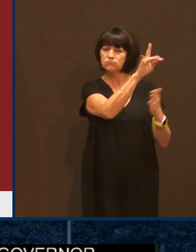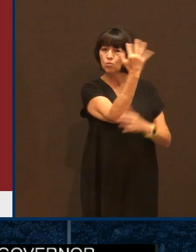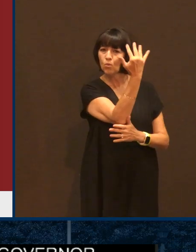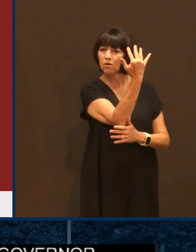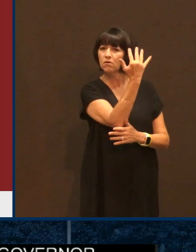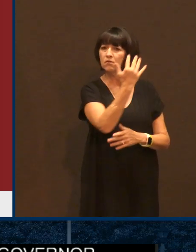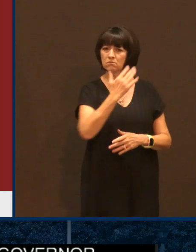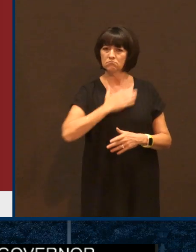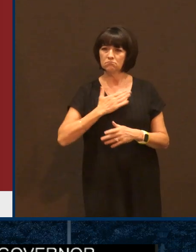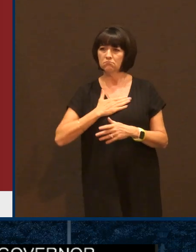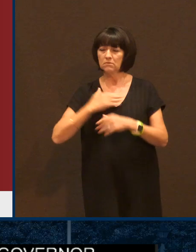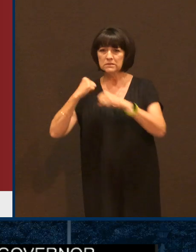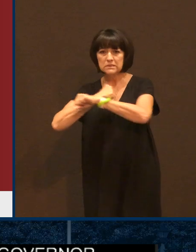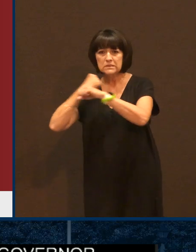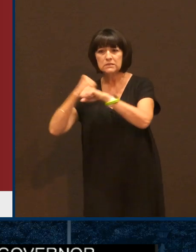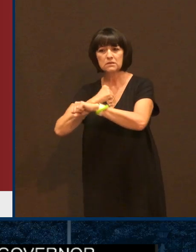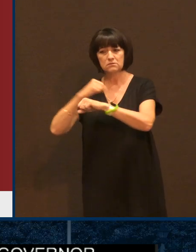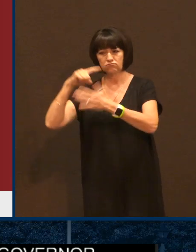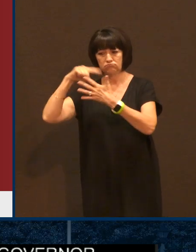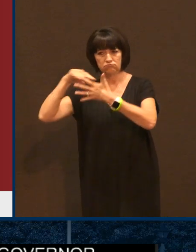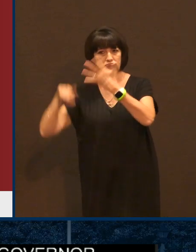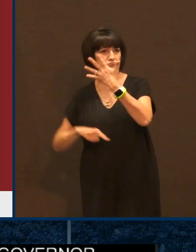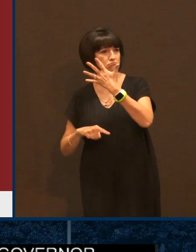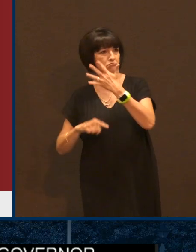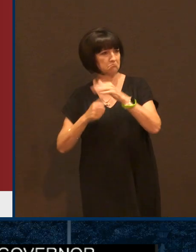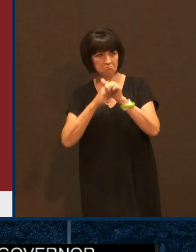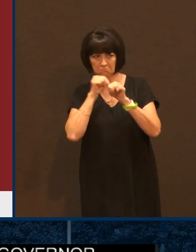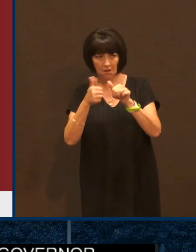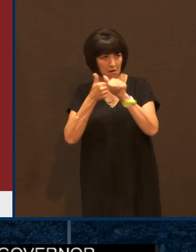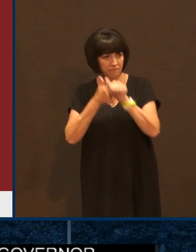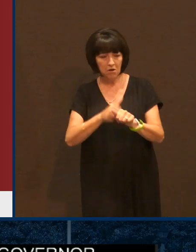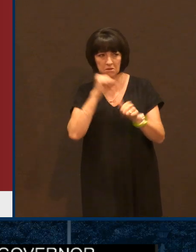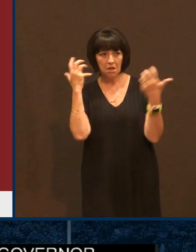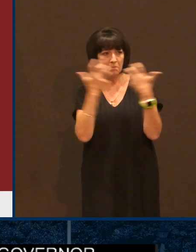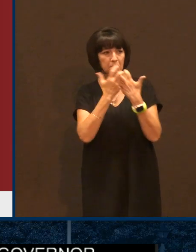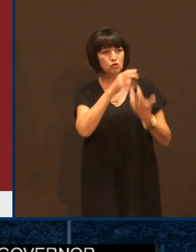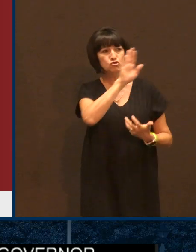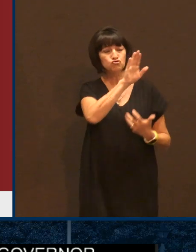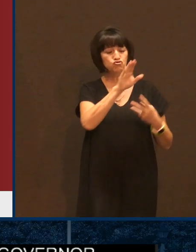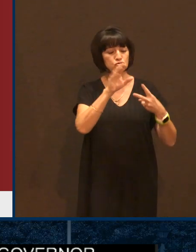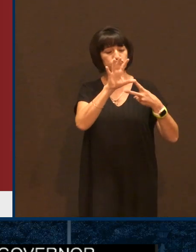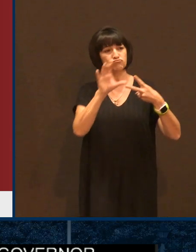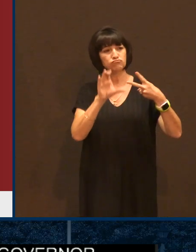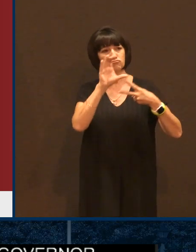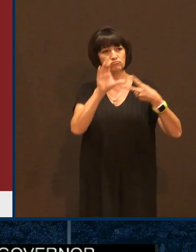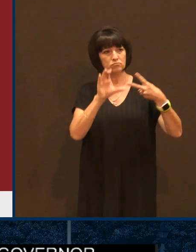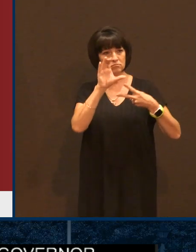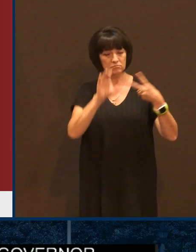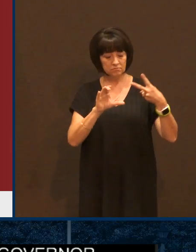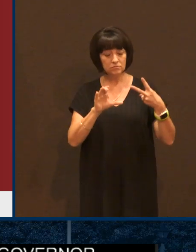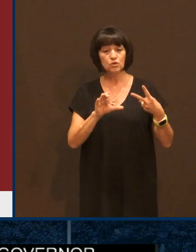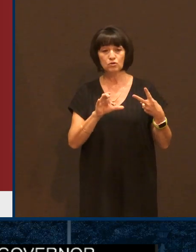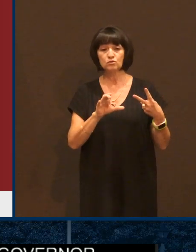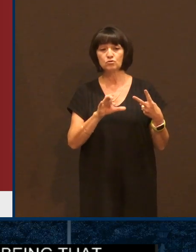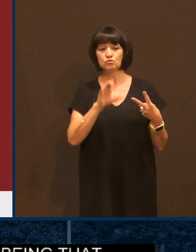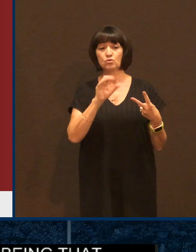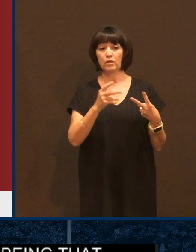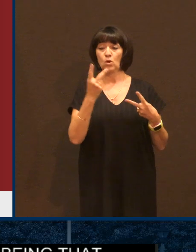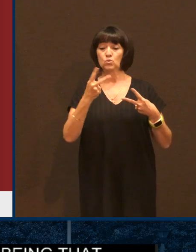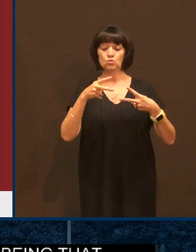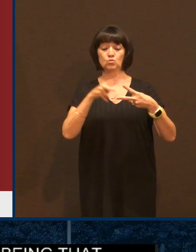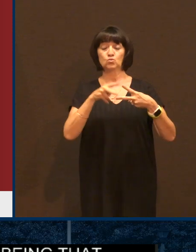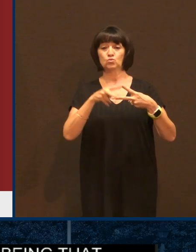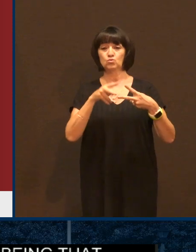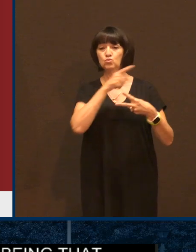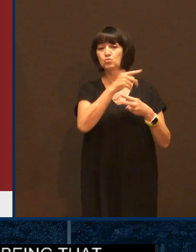has been that with respect to New Jersey, New York, and Connecticut, the two criteria that